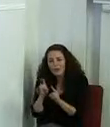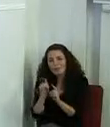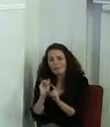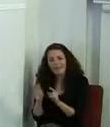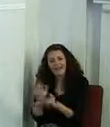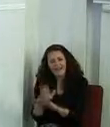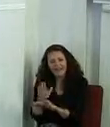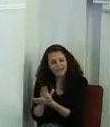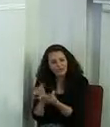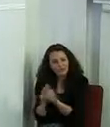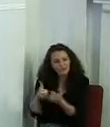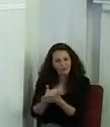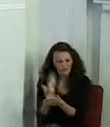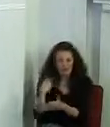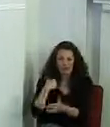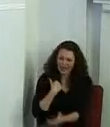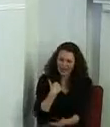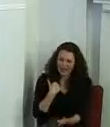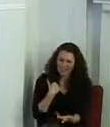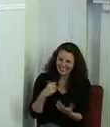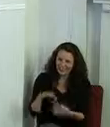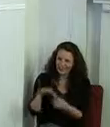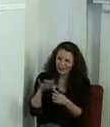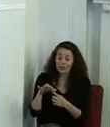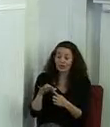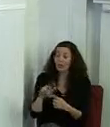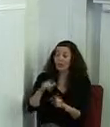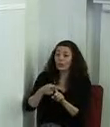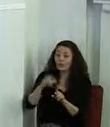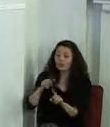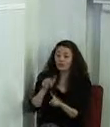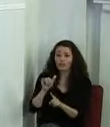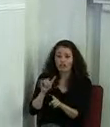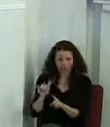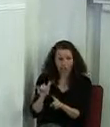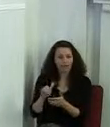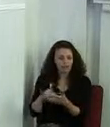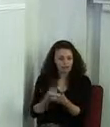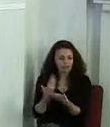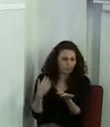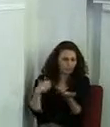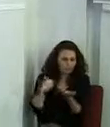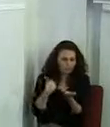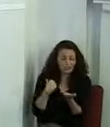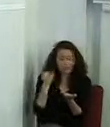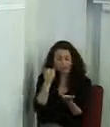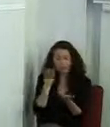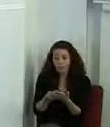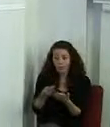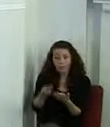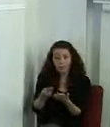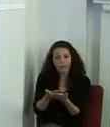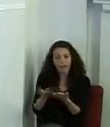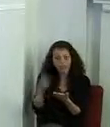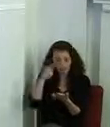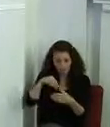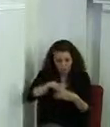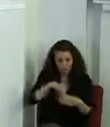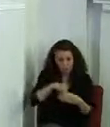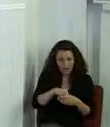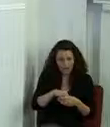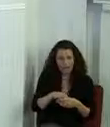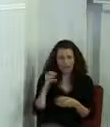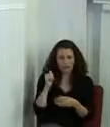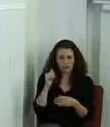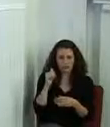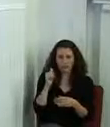other child does. So in July, we'll be collecting backpacks and things to go in those backpacks. It's a drive that's been sponsored by the tribe, our